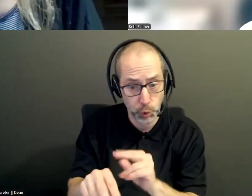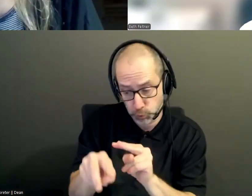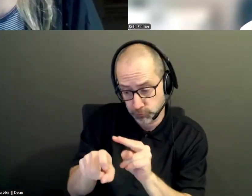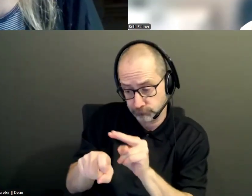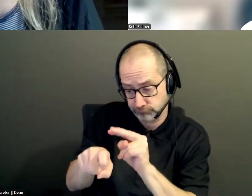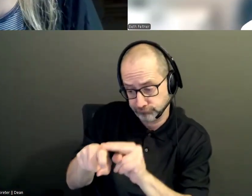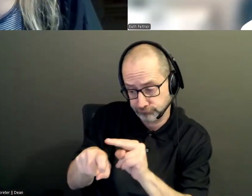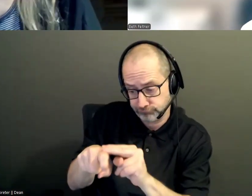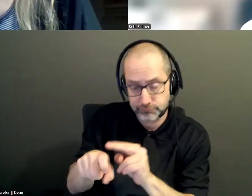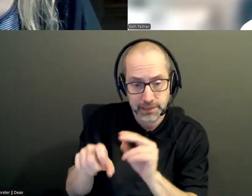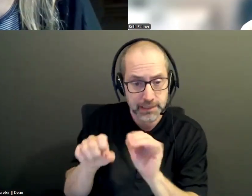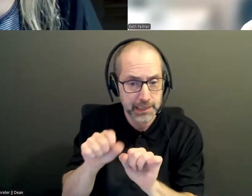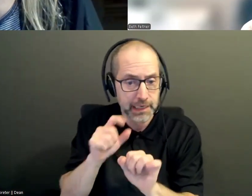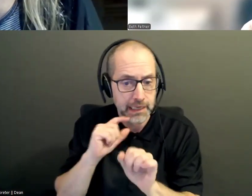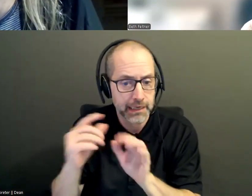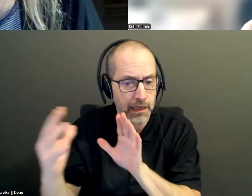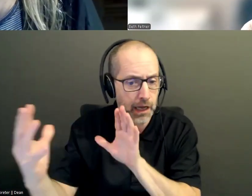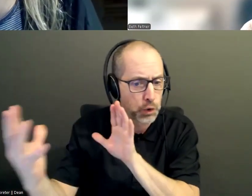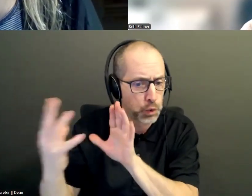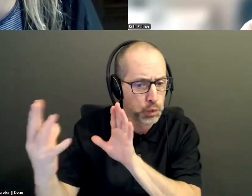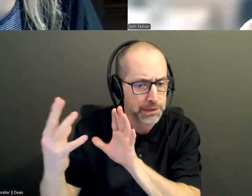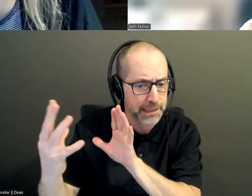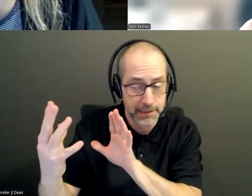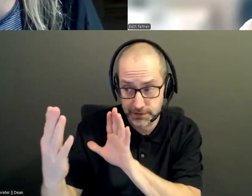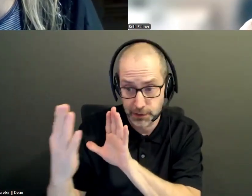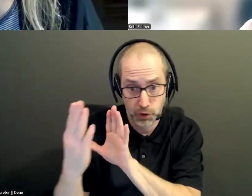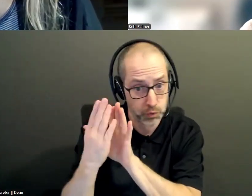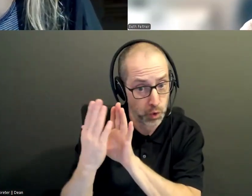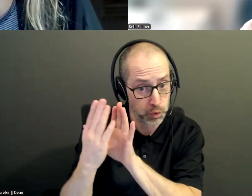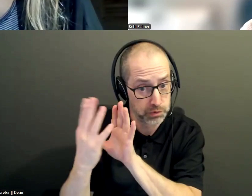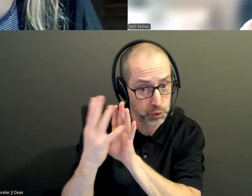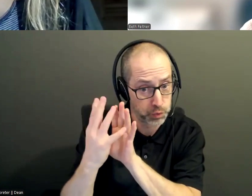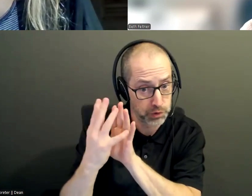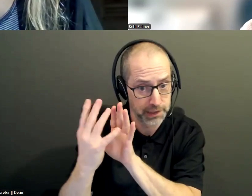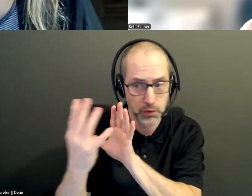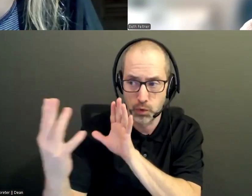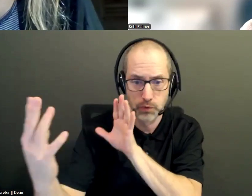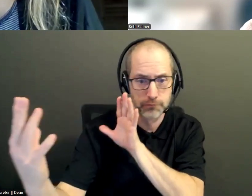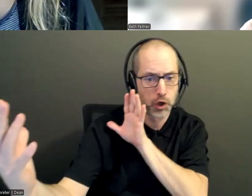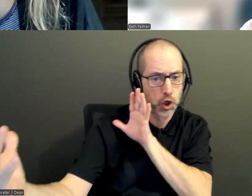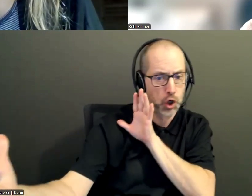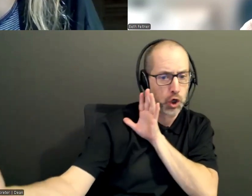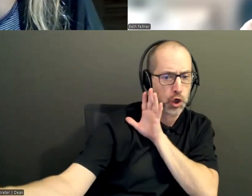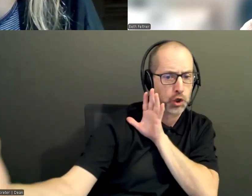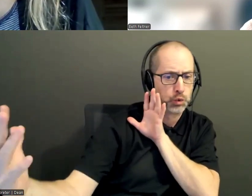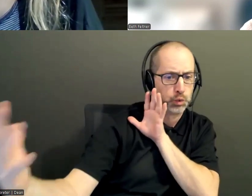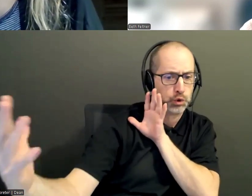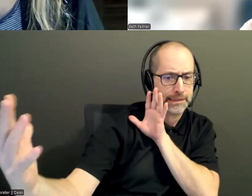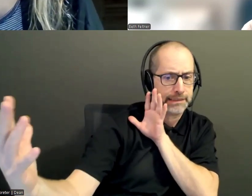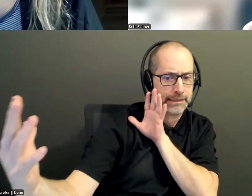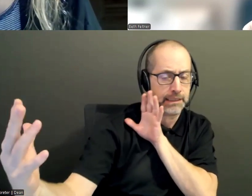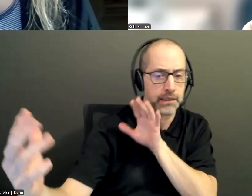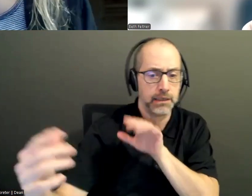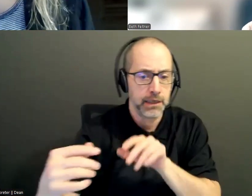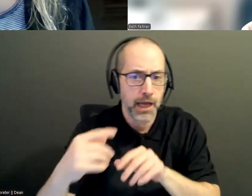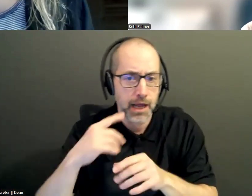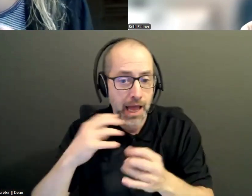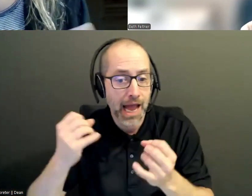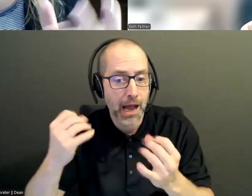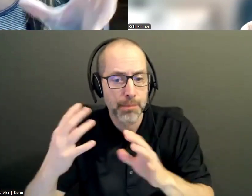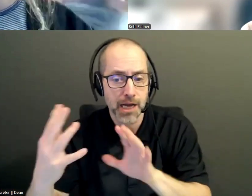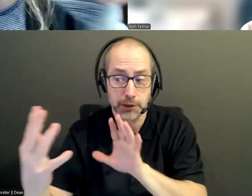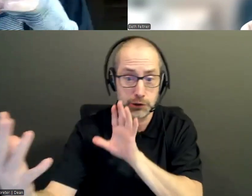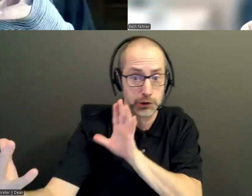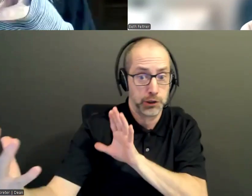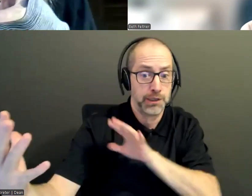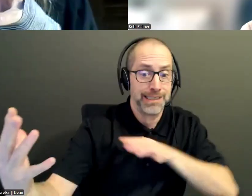How clear is that speech signal? And how much environmental background noise is there? And the